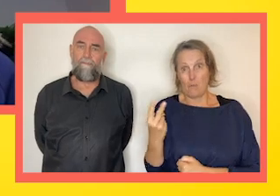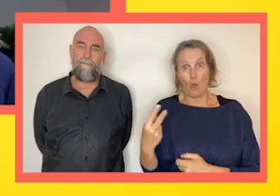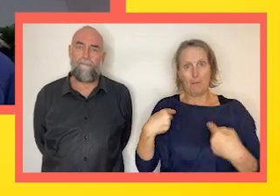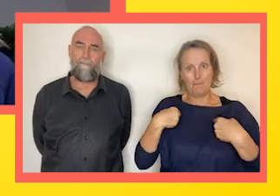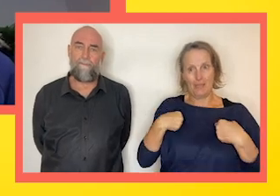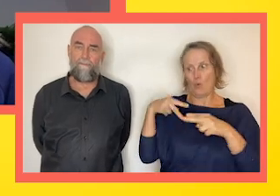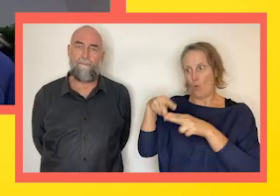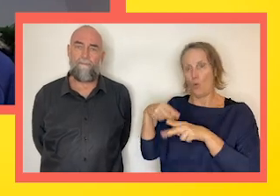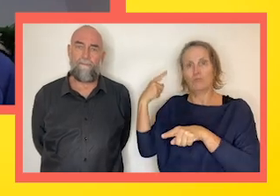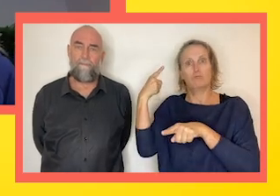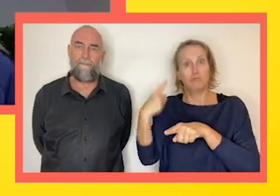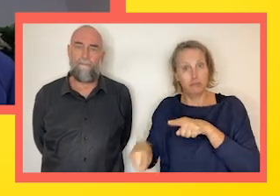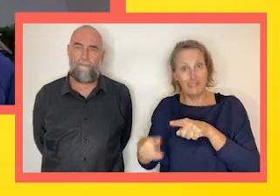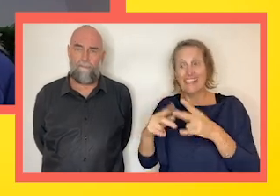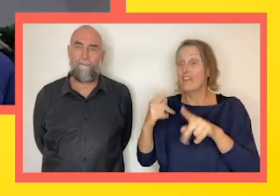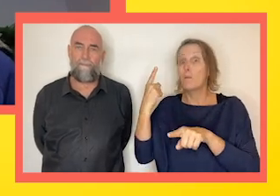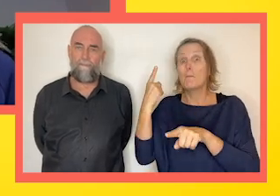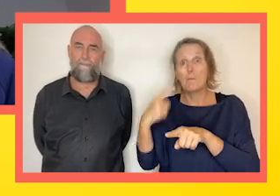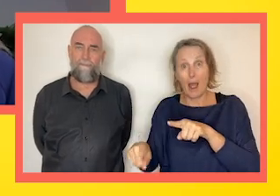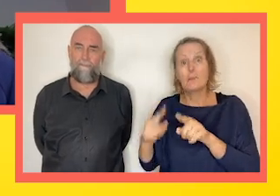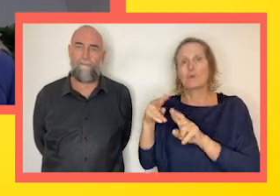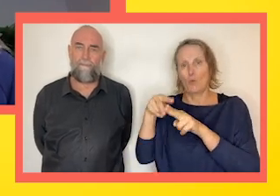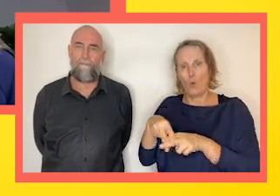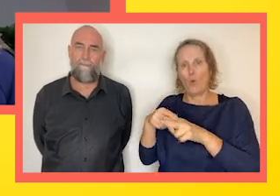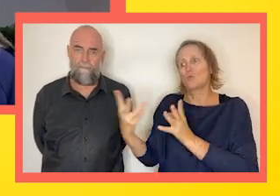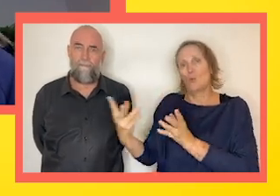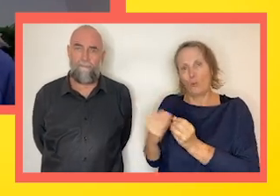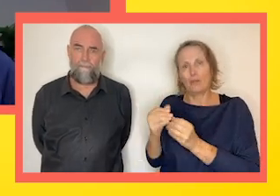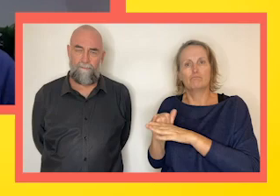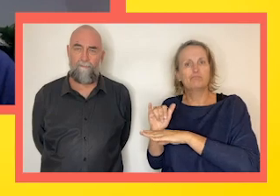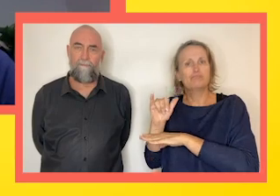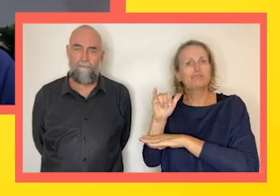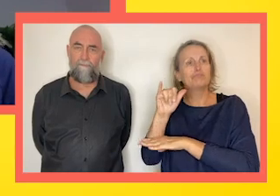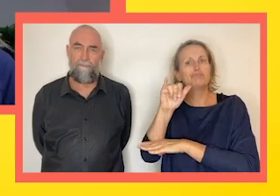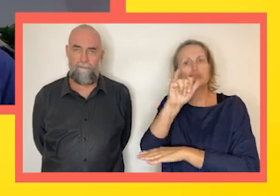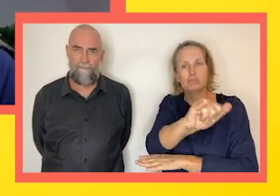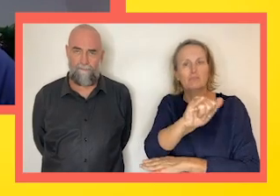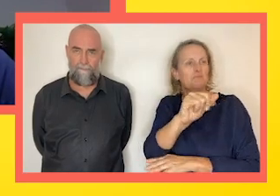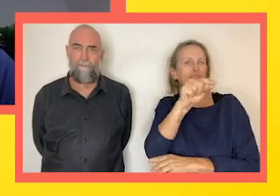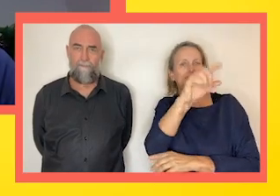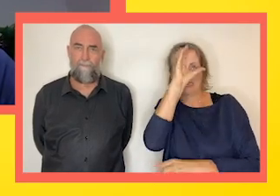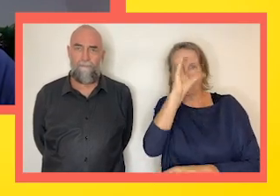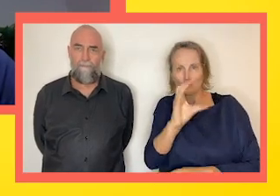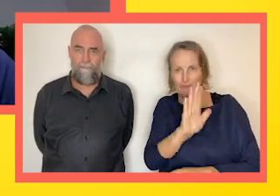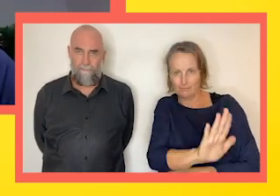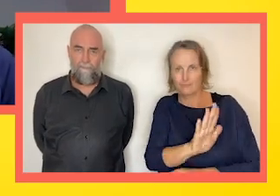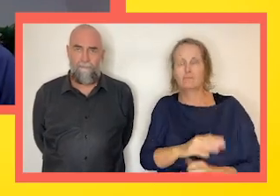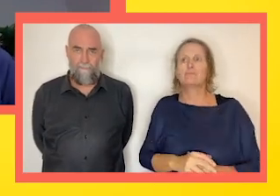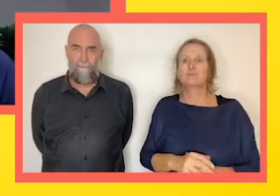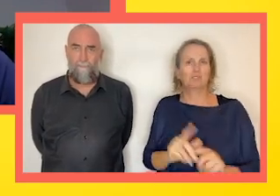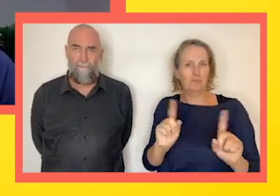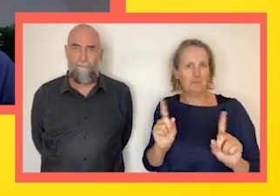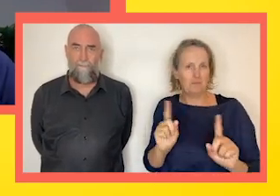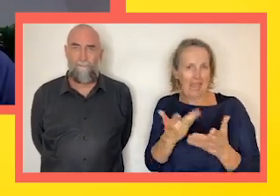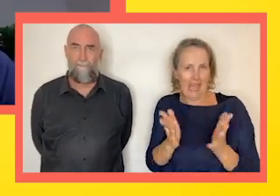know, if you qualify in Australia, the horse has to get on a plane and go overseas to where the games are. And it